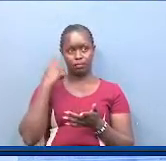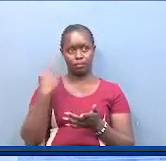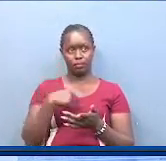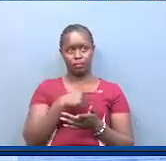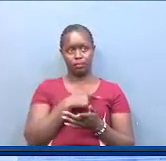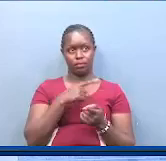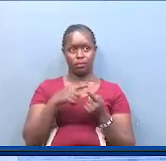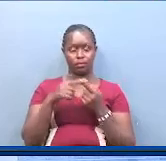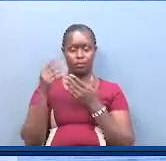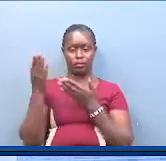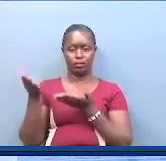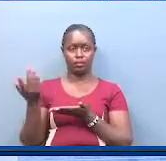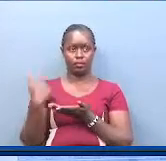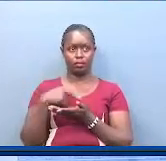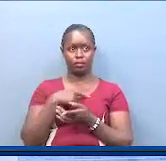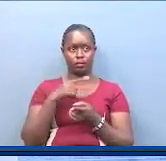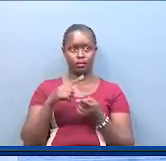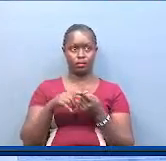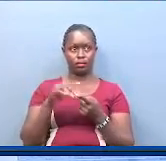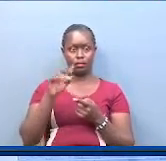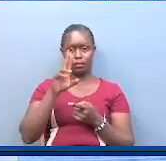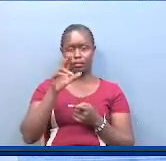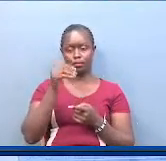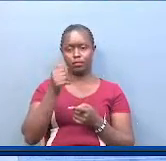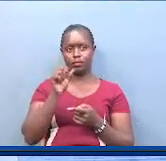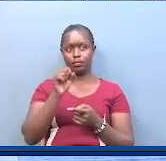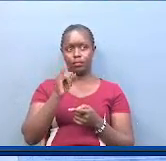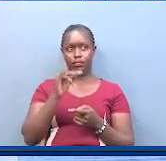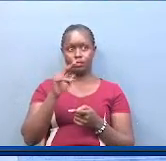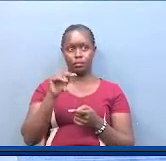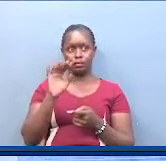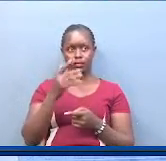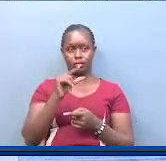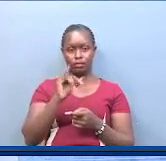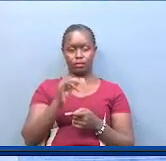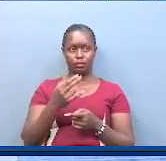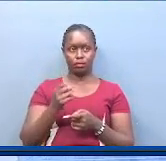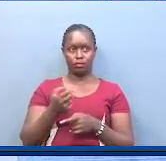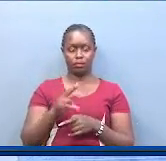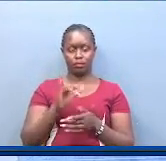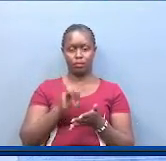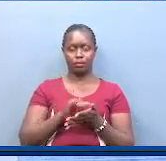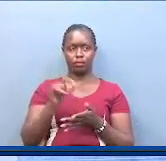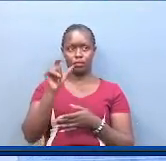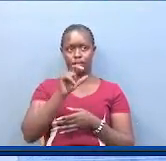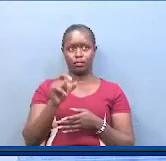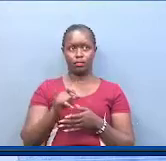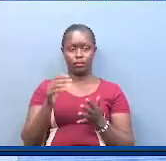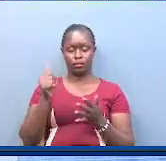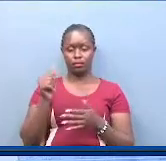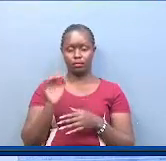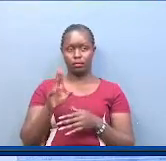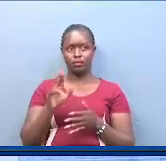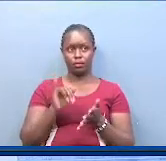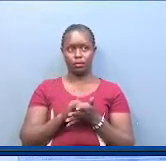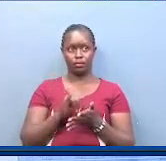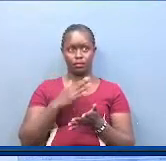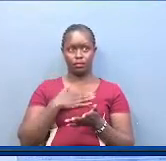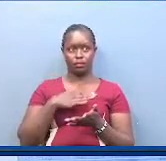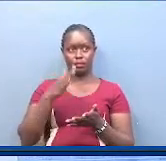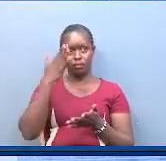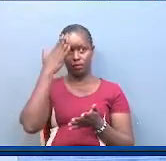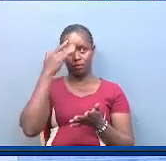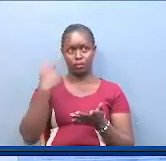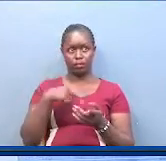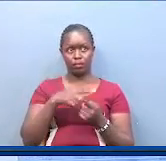us down there in Uasin Gishu, you know, that will be the region where Abdullahi, if you want